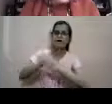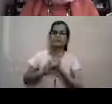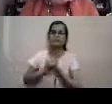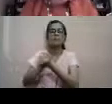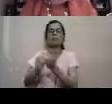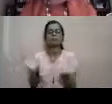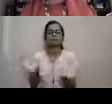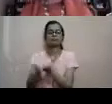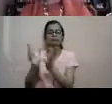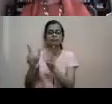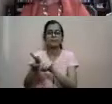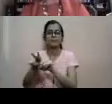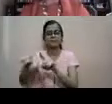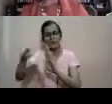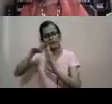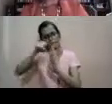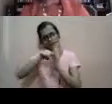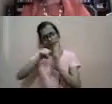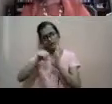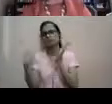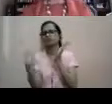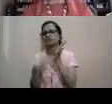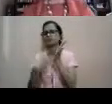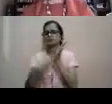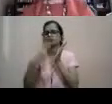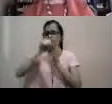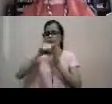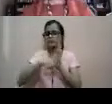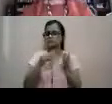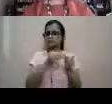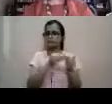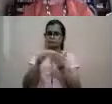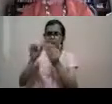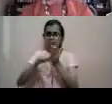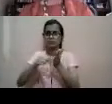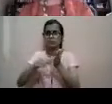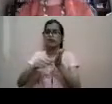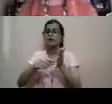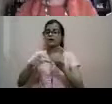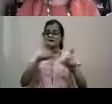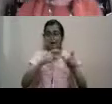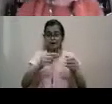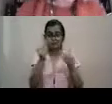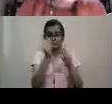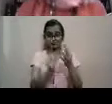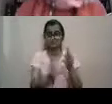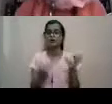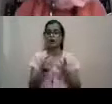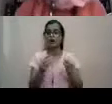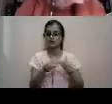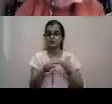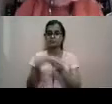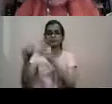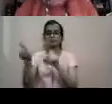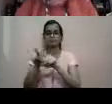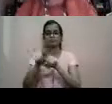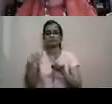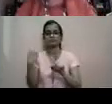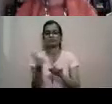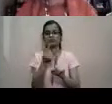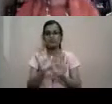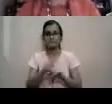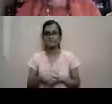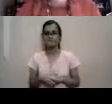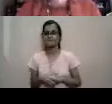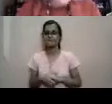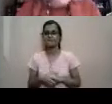And ethics of care, I've said, walks the line between the skilla of paternalism and the charybdis